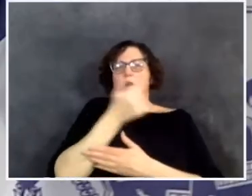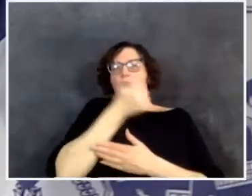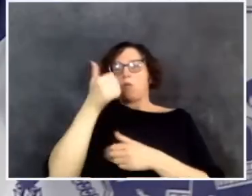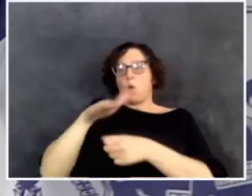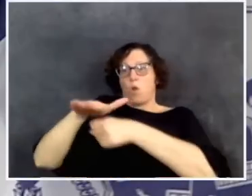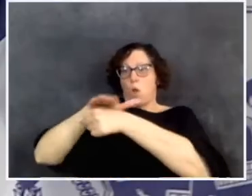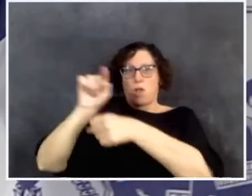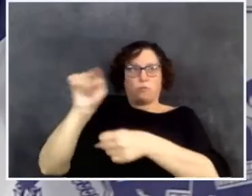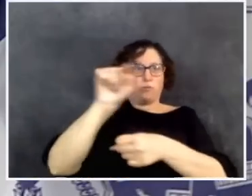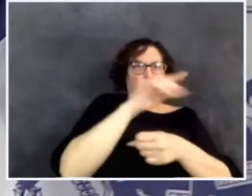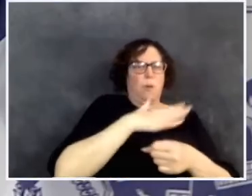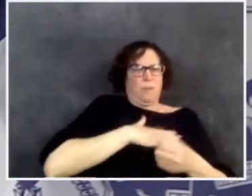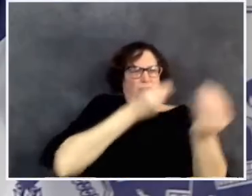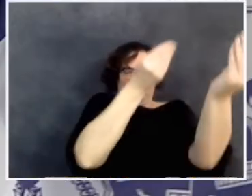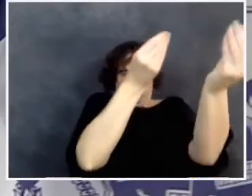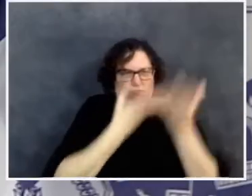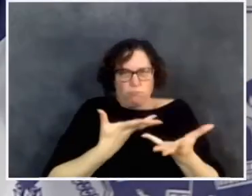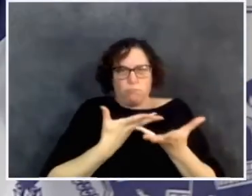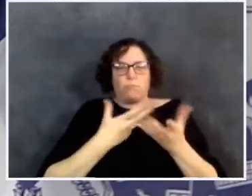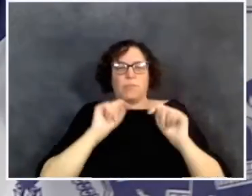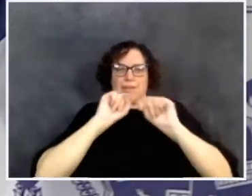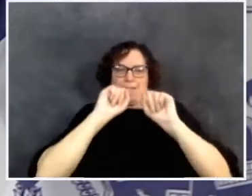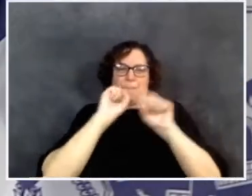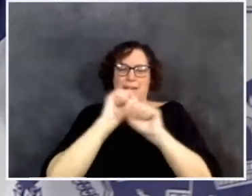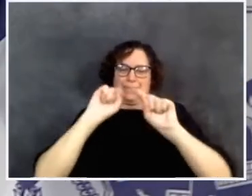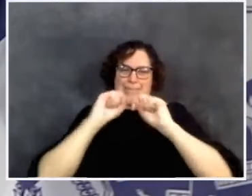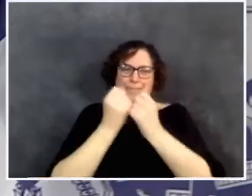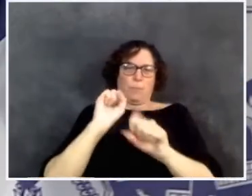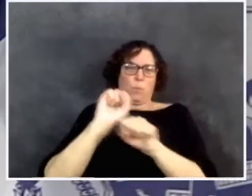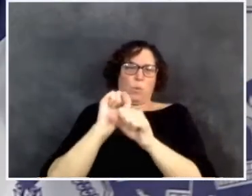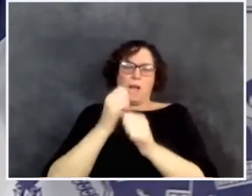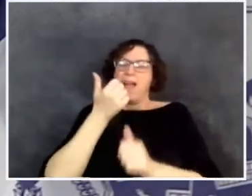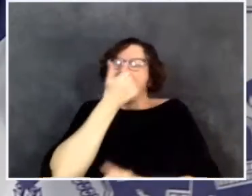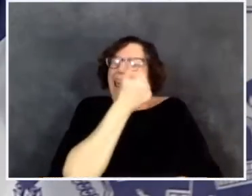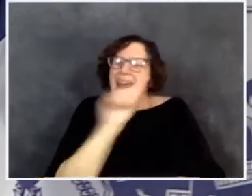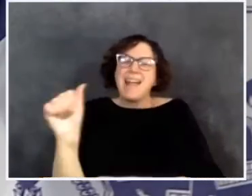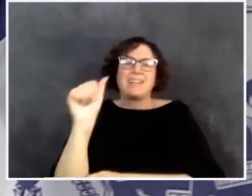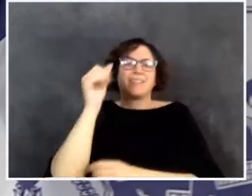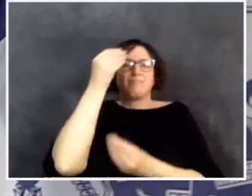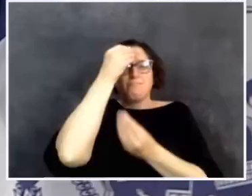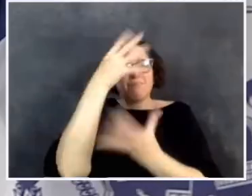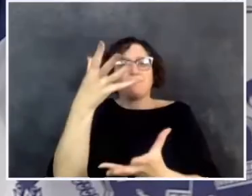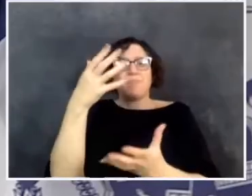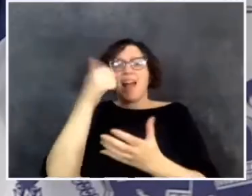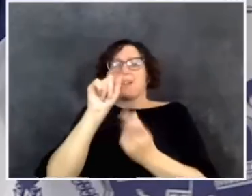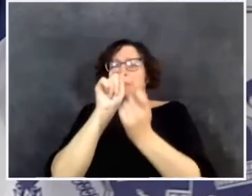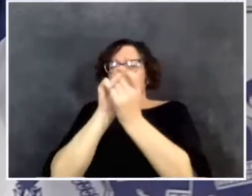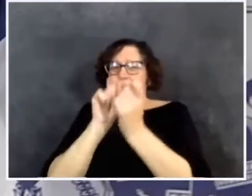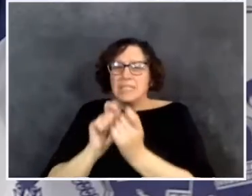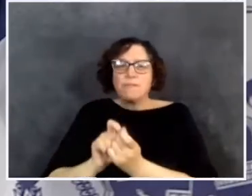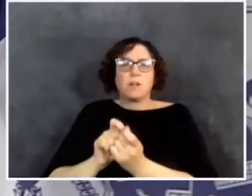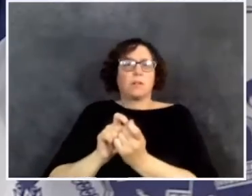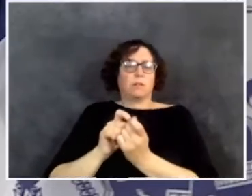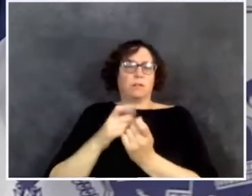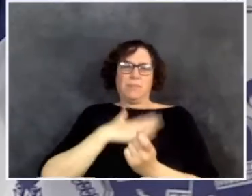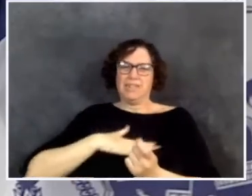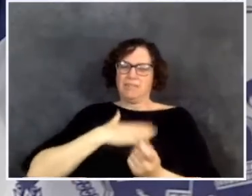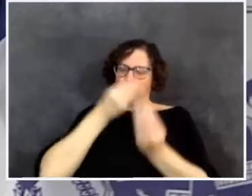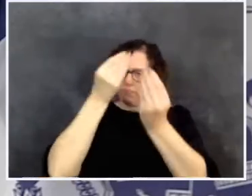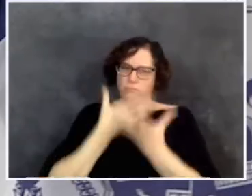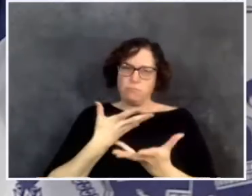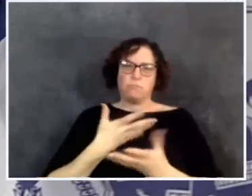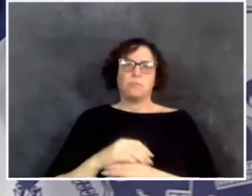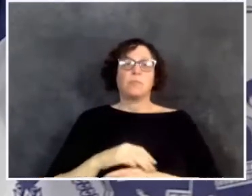Hall. Any details, and I want to say this to all our colleagues in the media, but also to all New Yorkers. This is why I'm asking people to